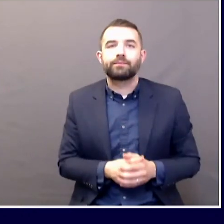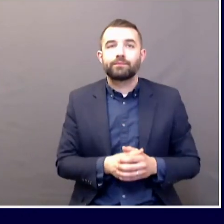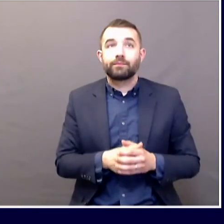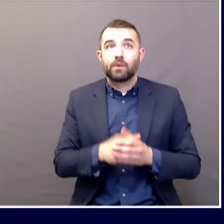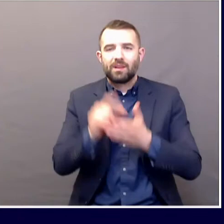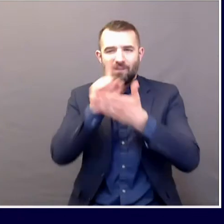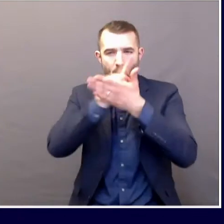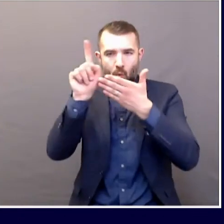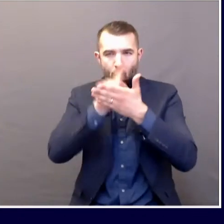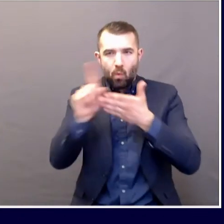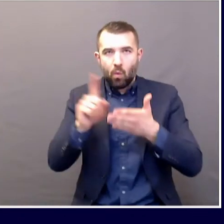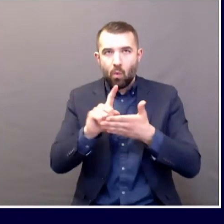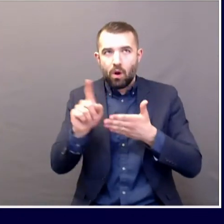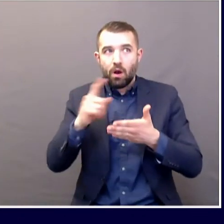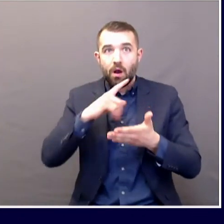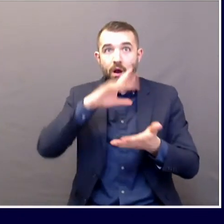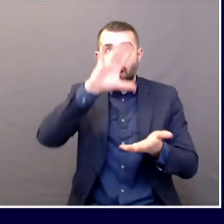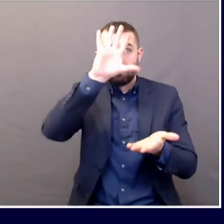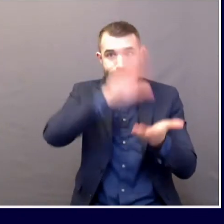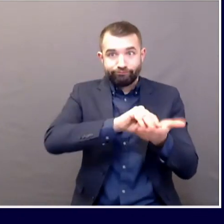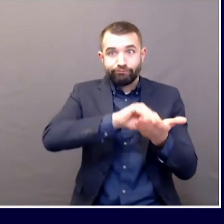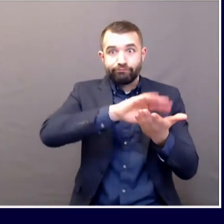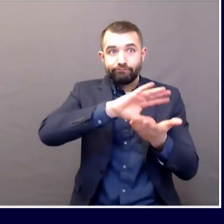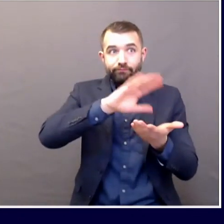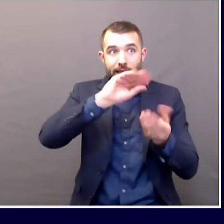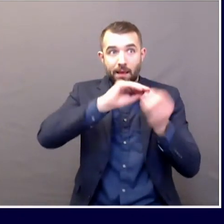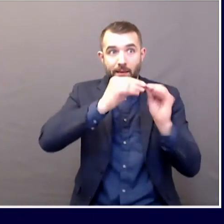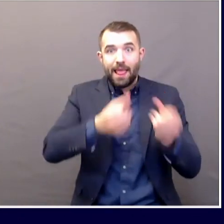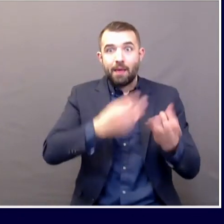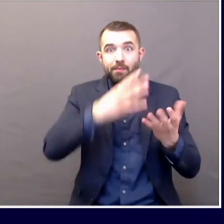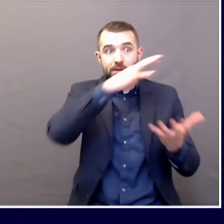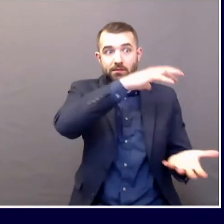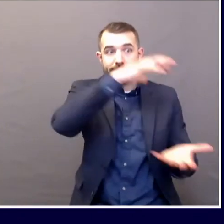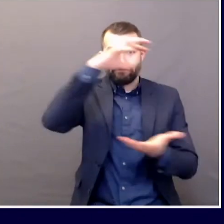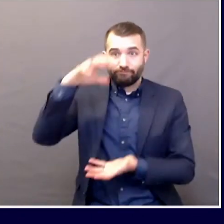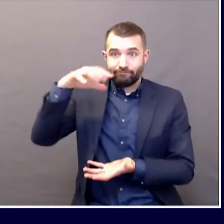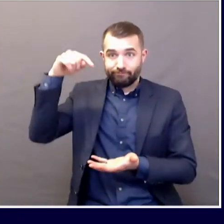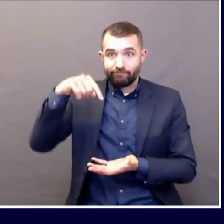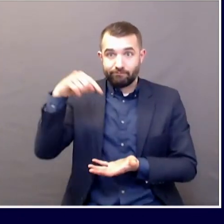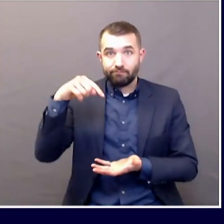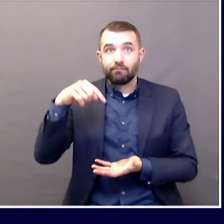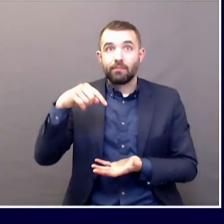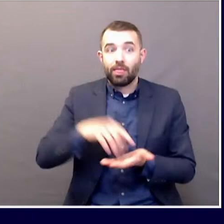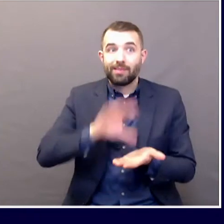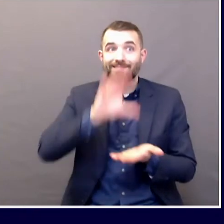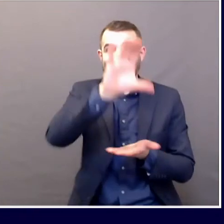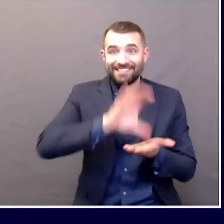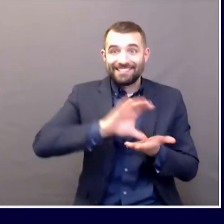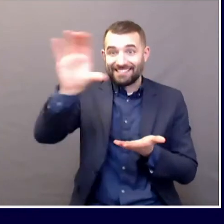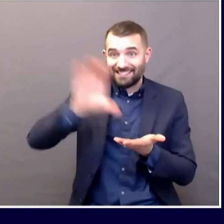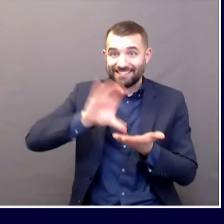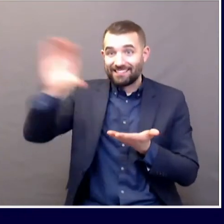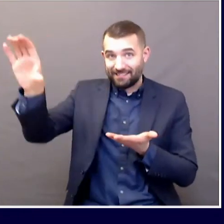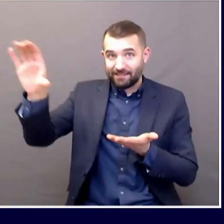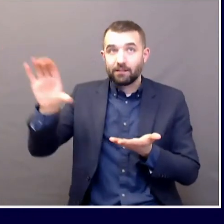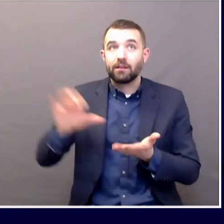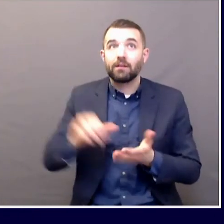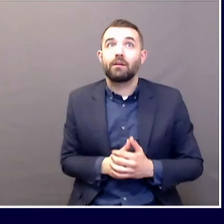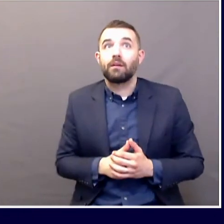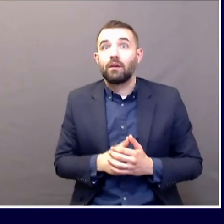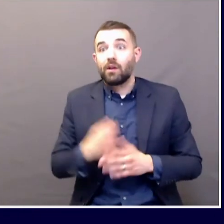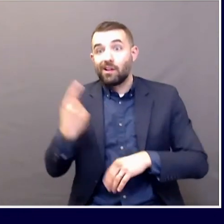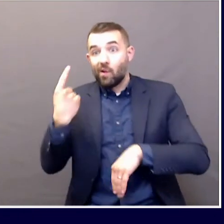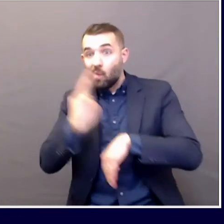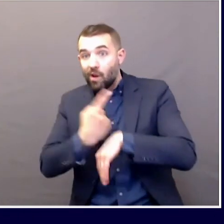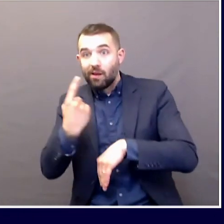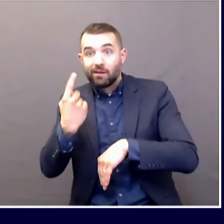destination. Throughout the week, we take a look at what's being used and where there are more people who are slated but